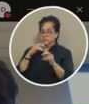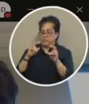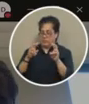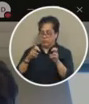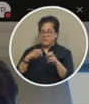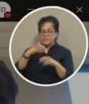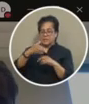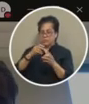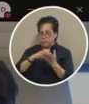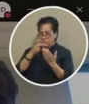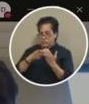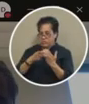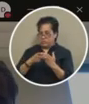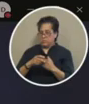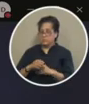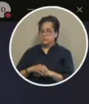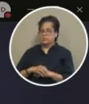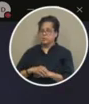project.